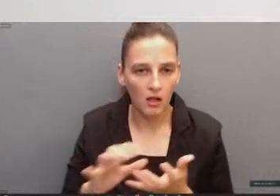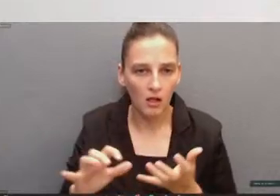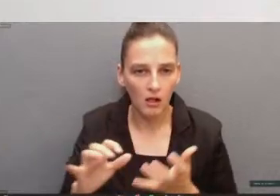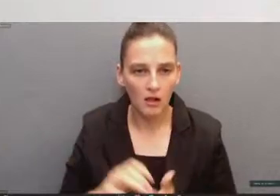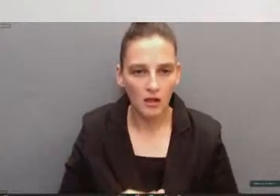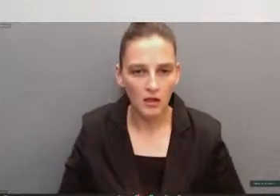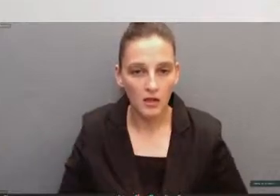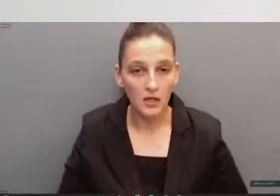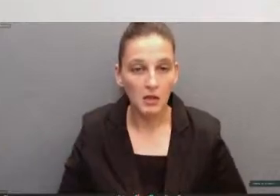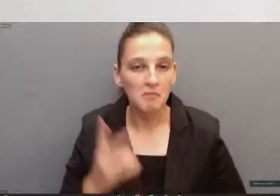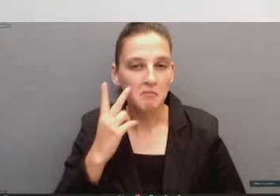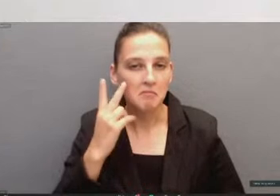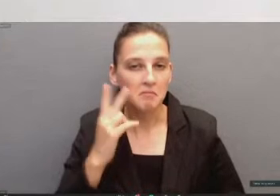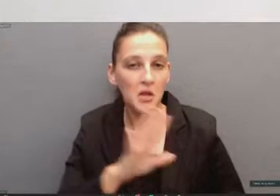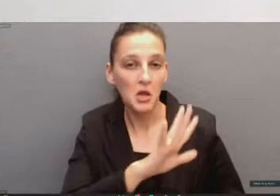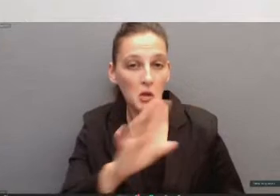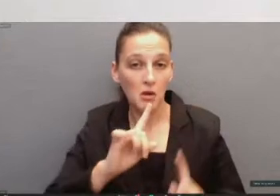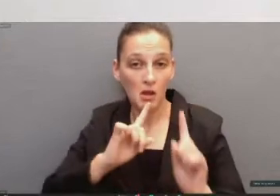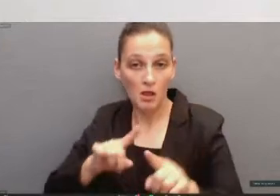Respond to these questions.